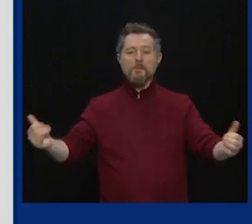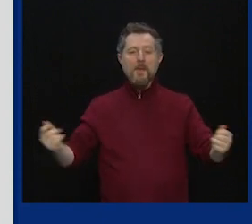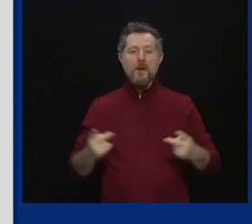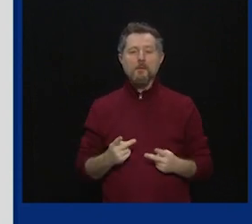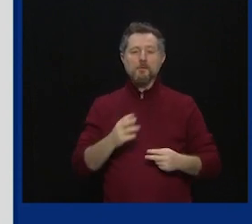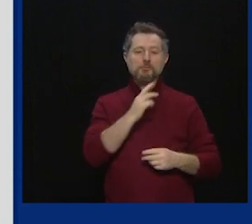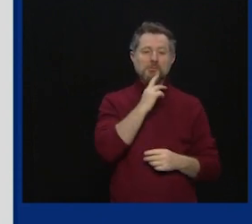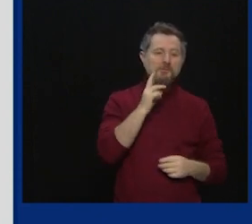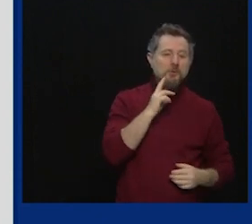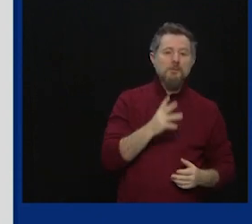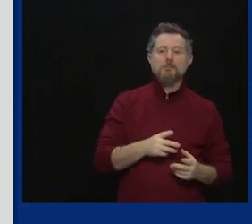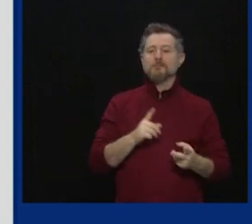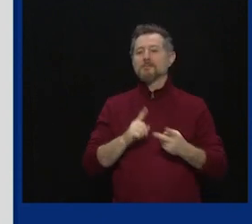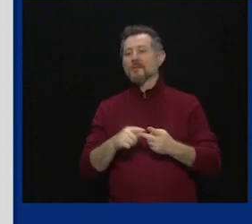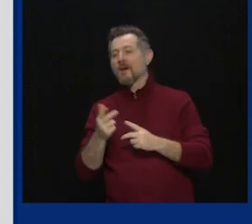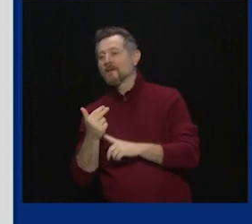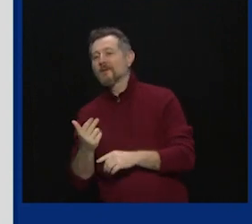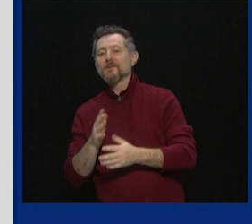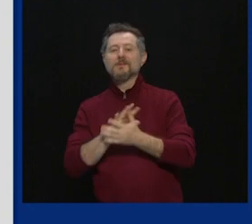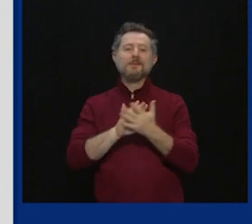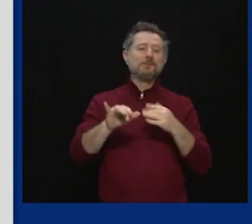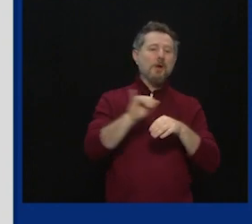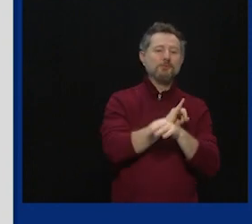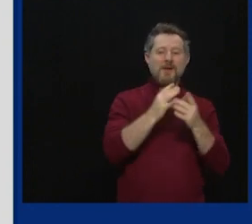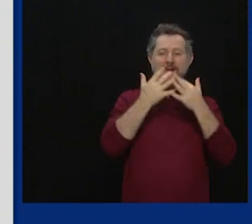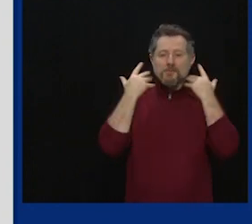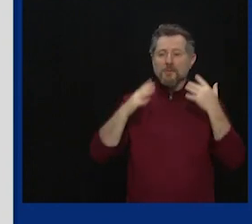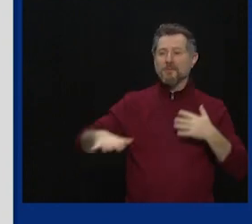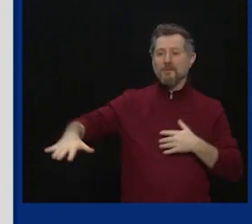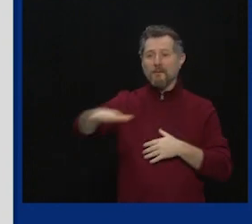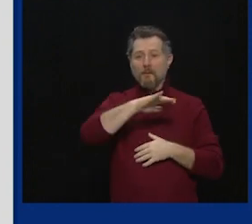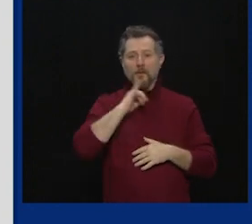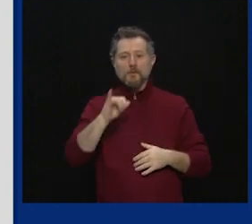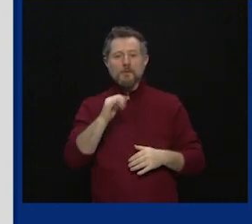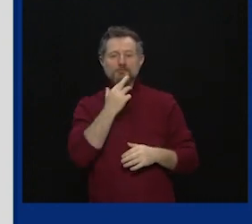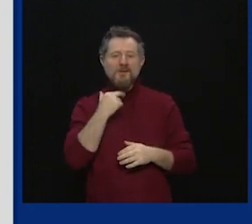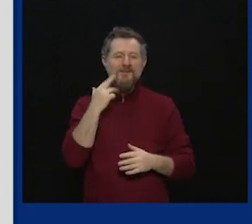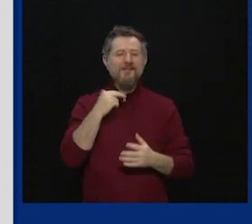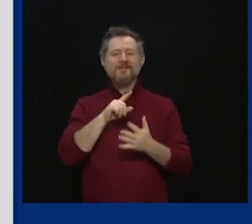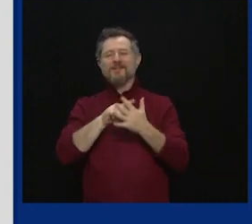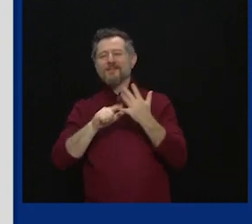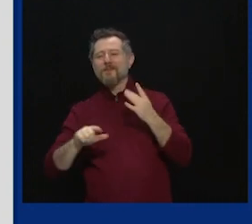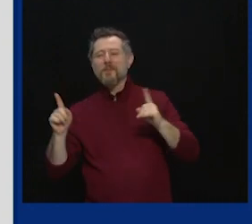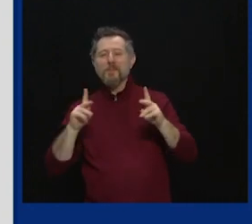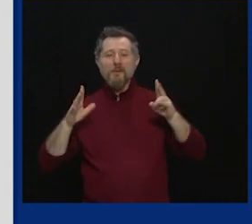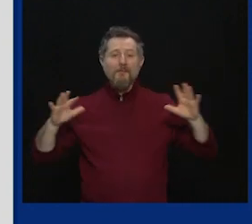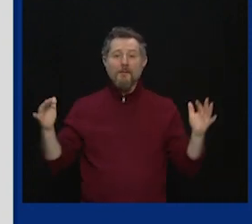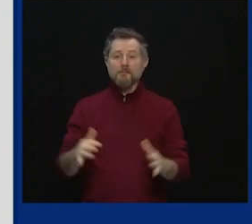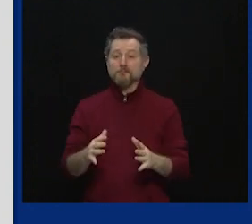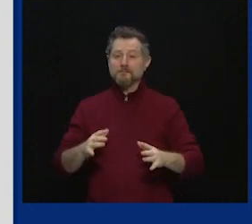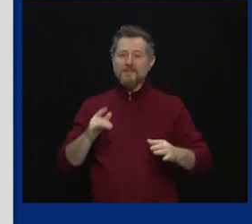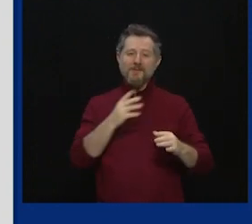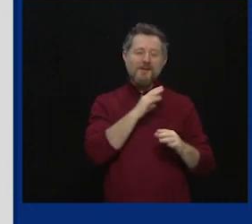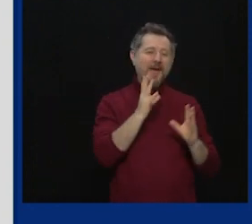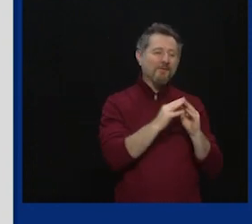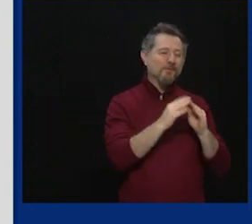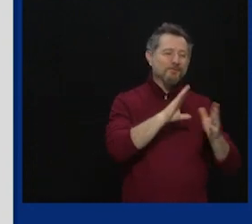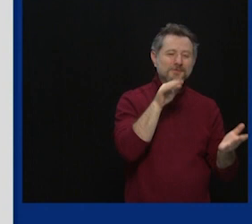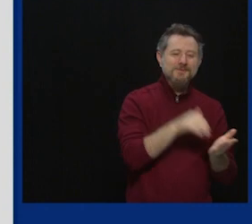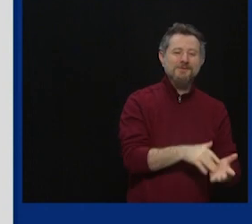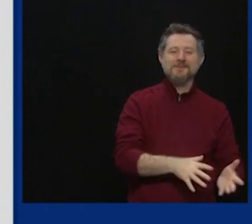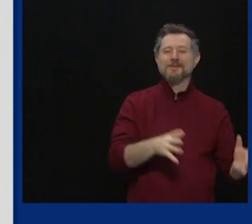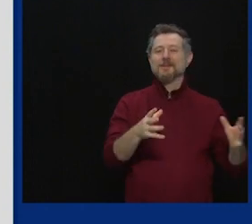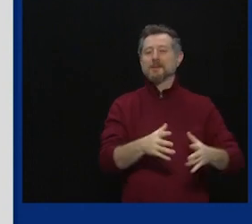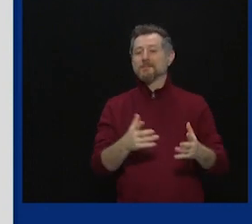impact in every corner of the state, the restaurants, the gathering places, the convention centers, venues, we have had a